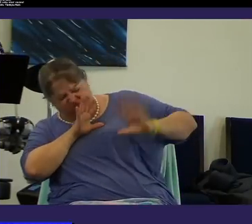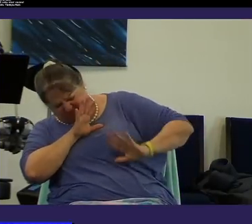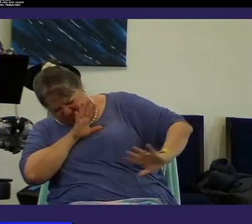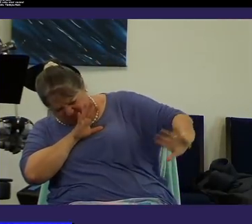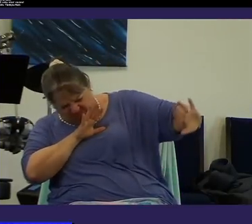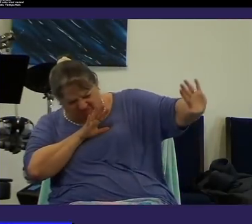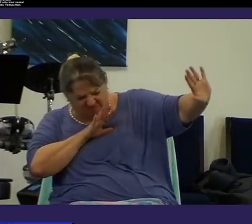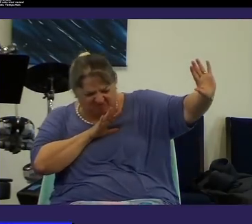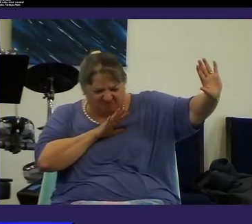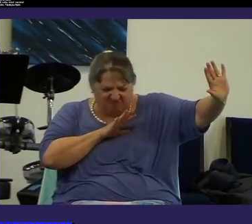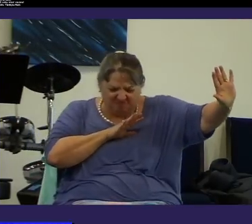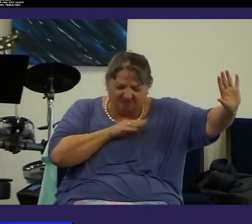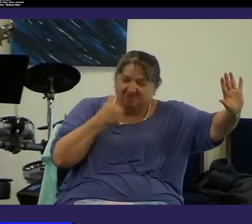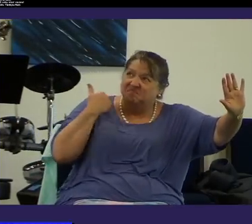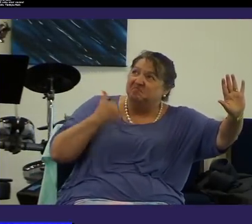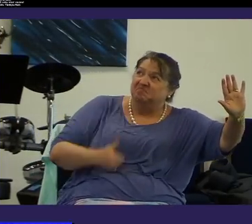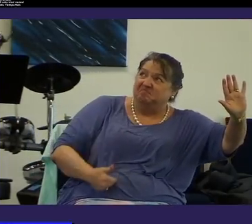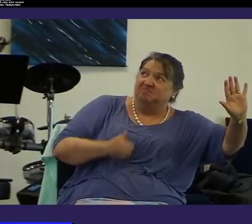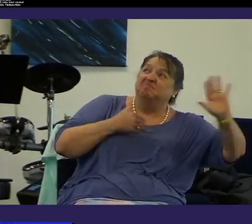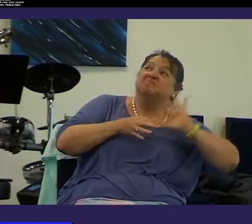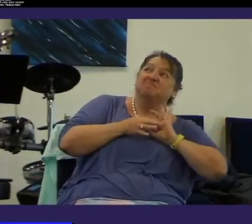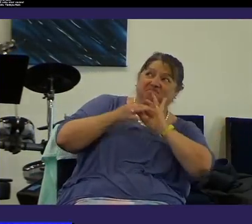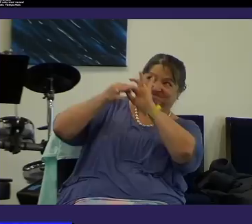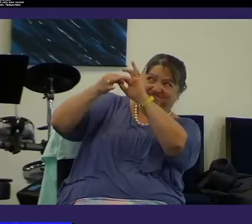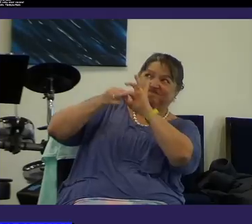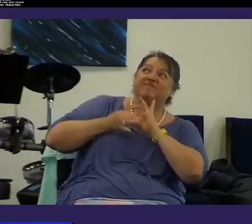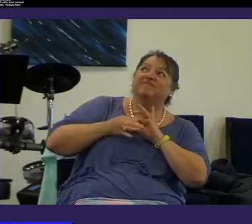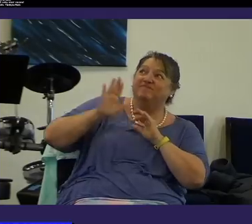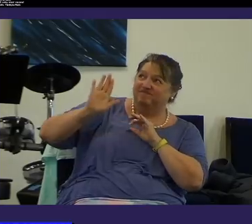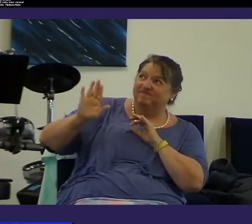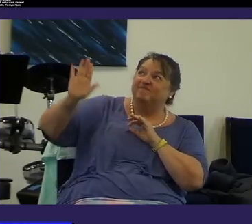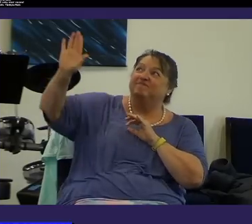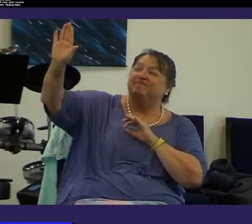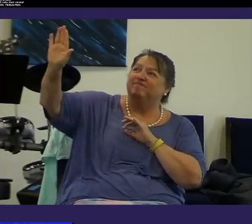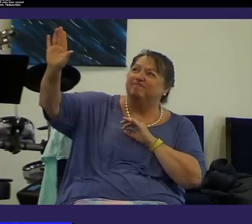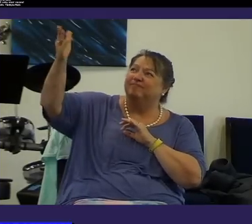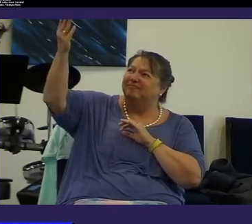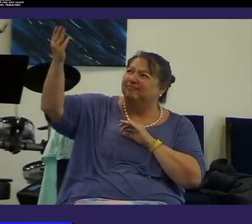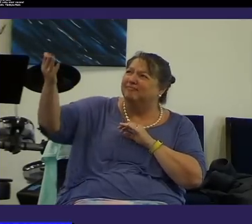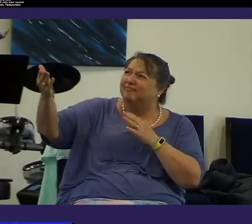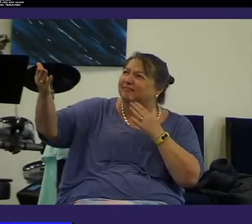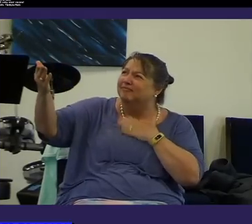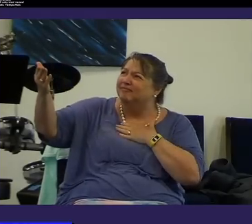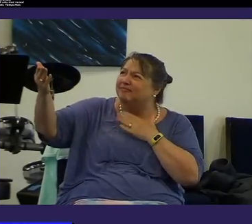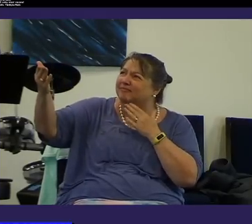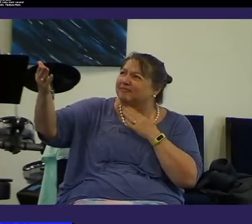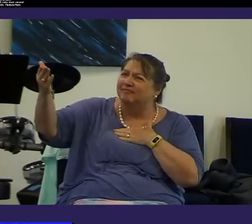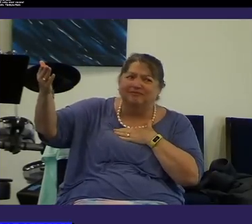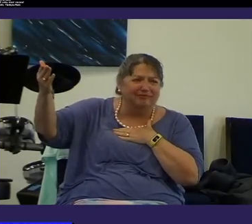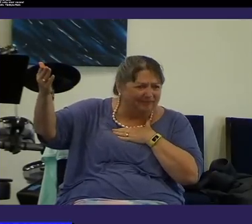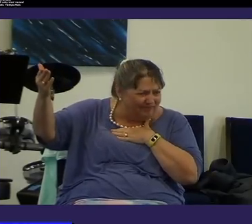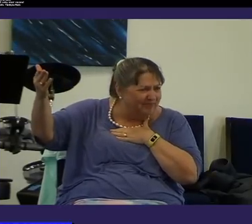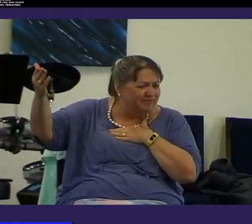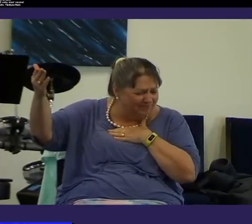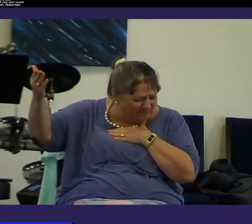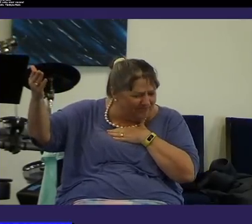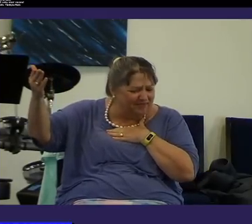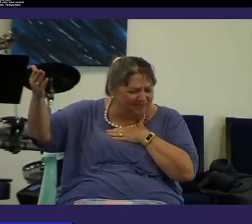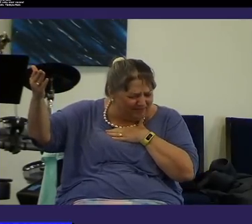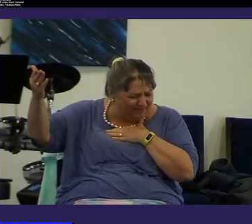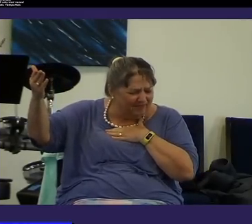lost its grip on me, for I am his and he